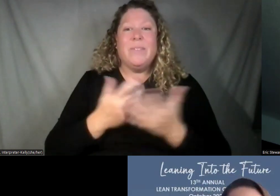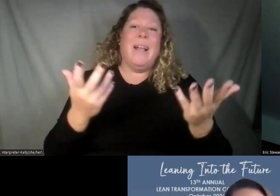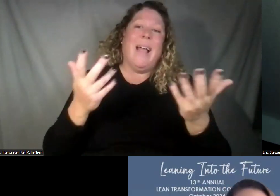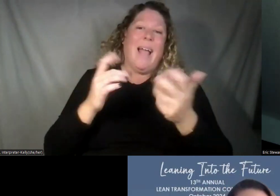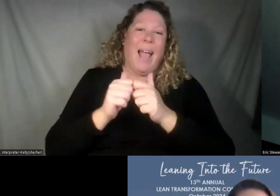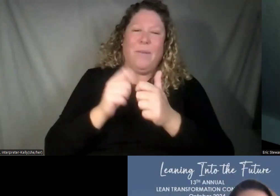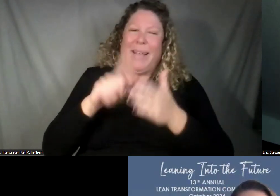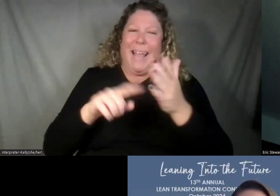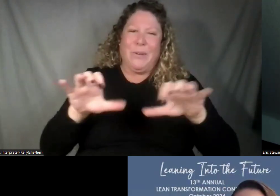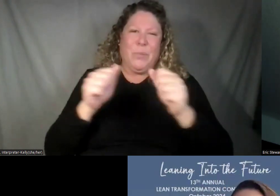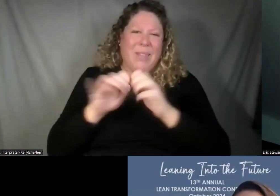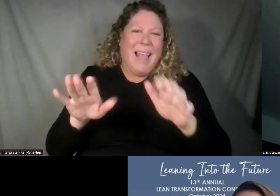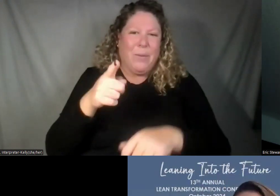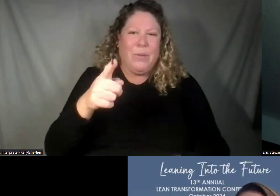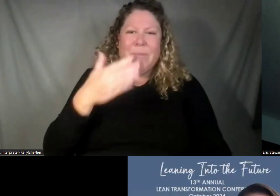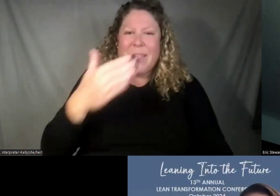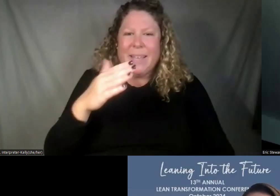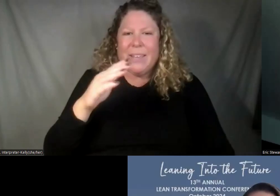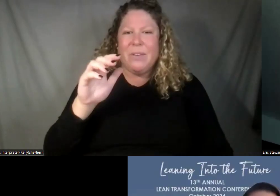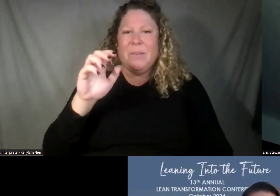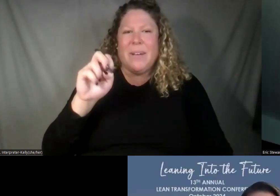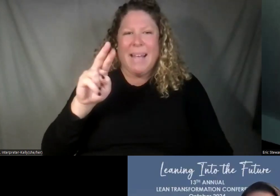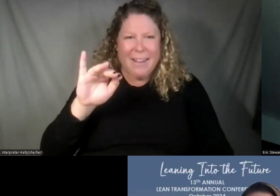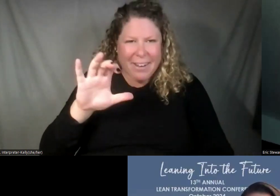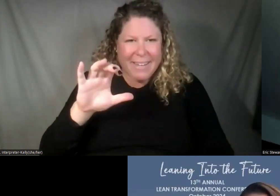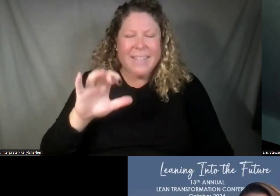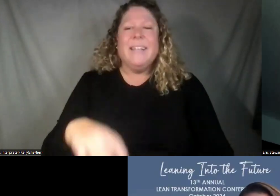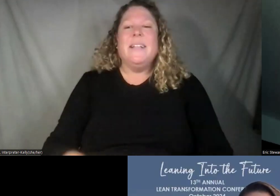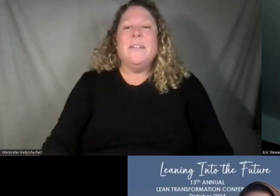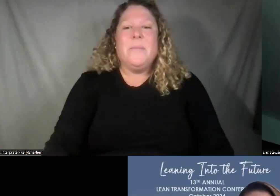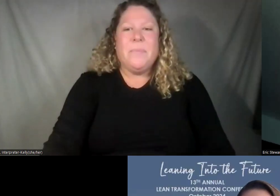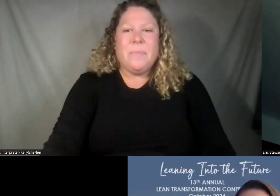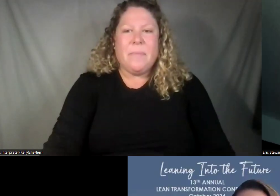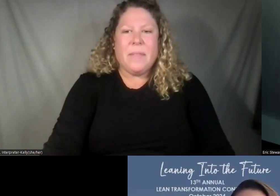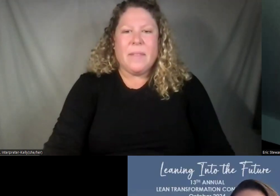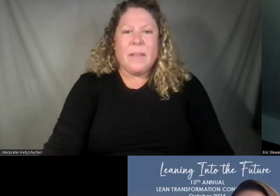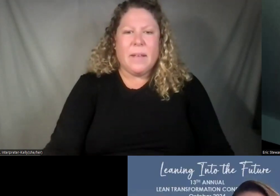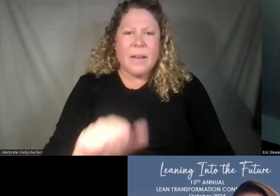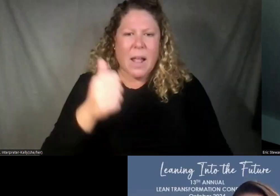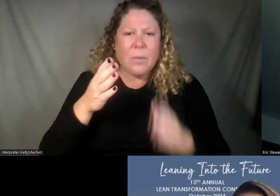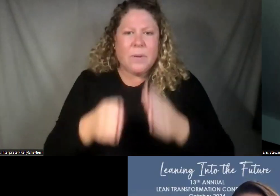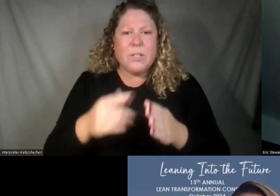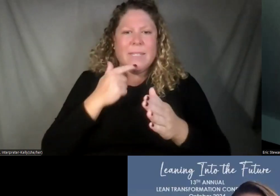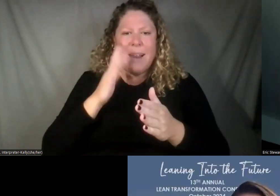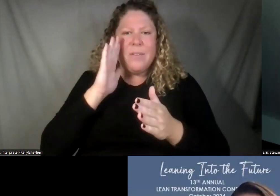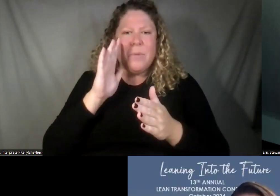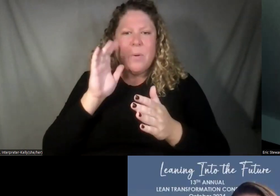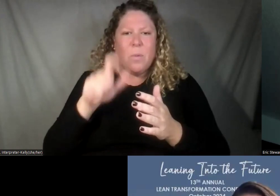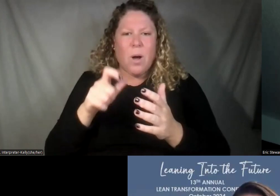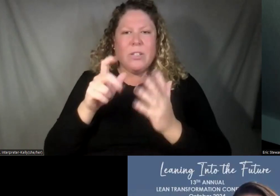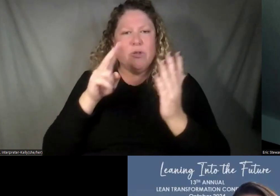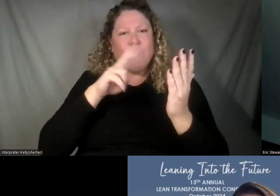Eric. All Thank you so right. Well, much. it was wonderful information. And I know that somebody also mentioned that they will go back and refer and